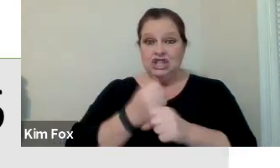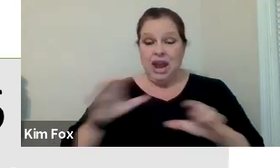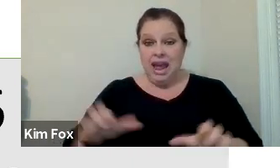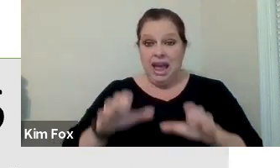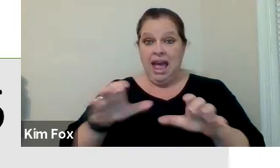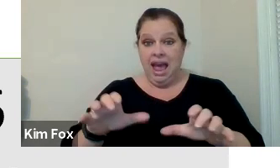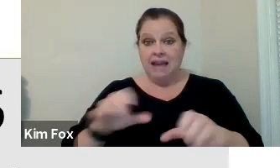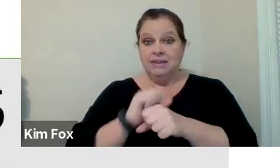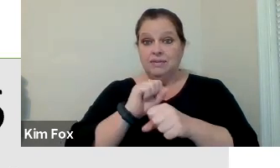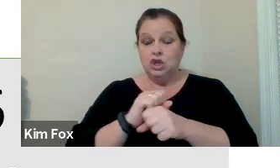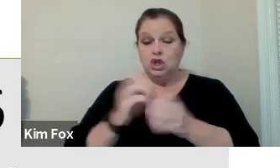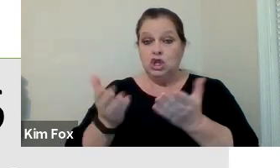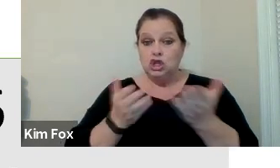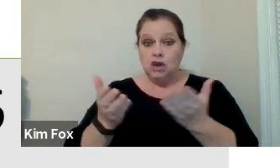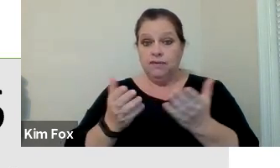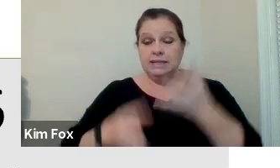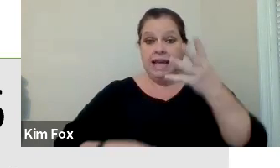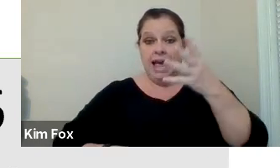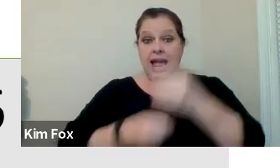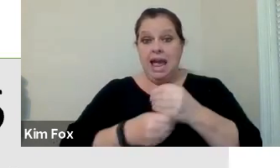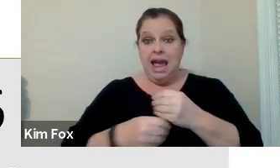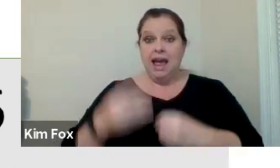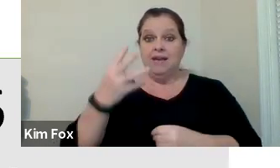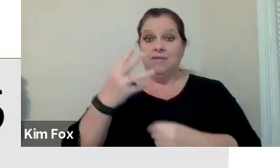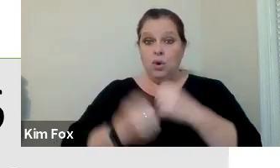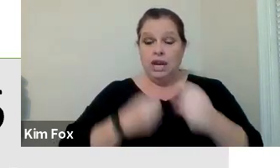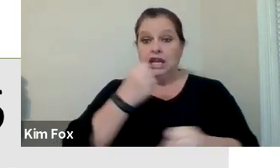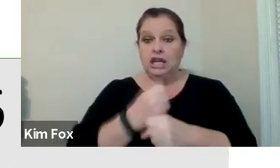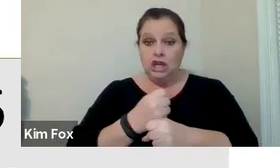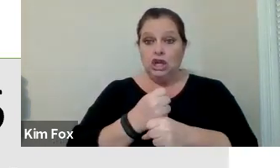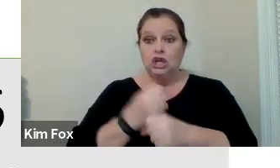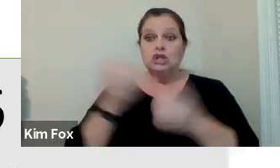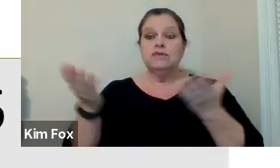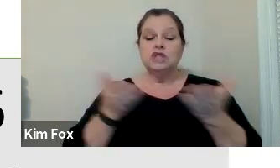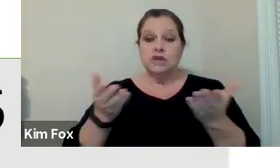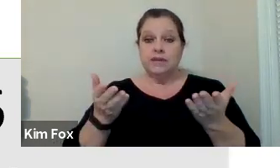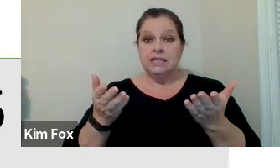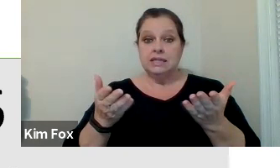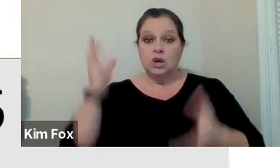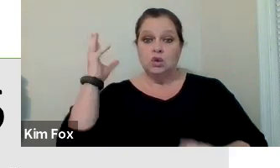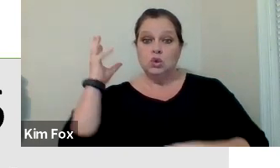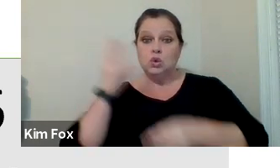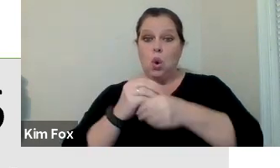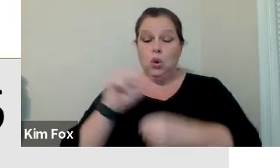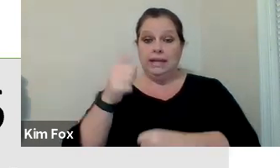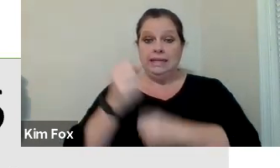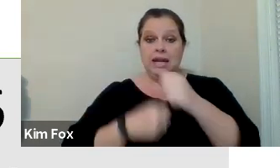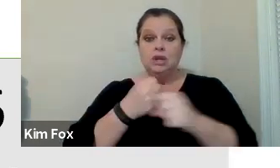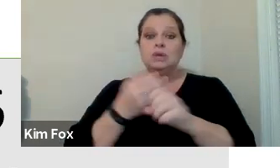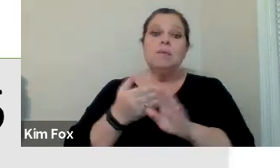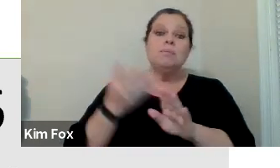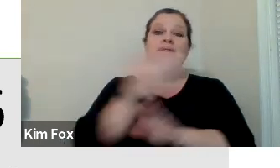service. You also need to add 4 years of service, totaling 10 years before you